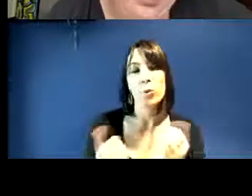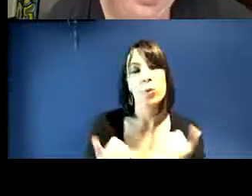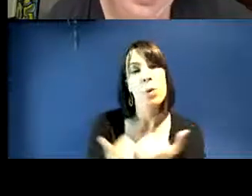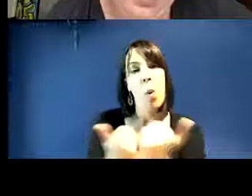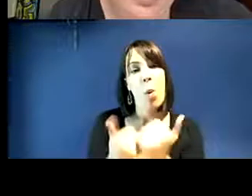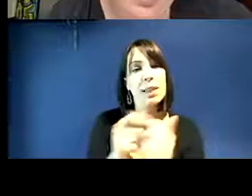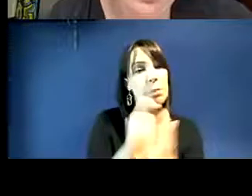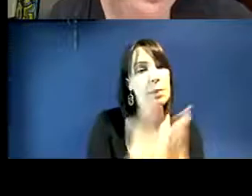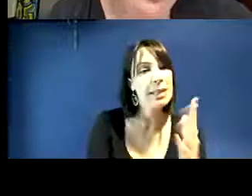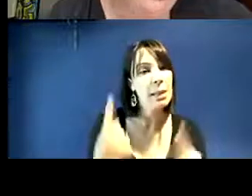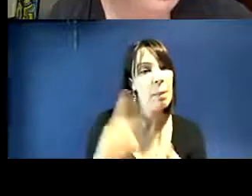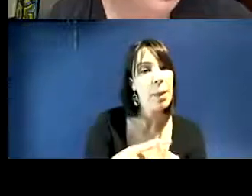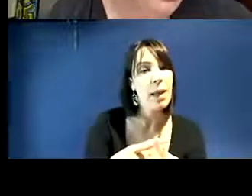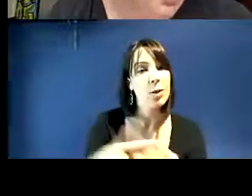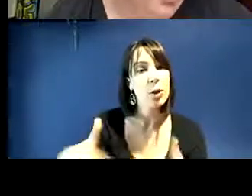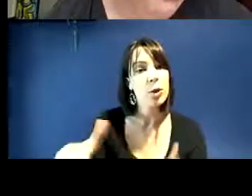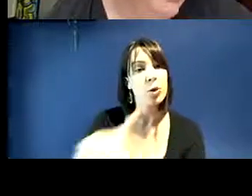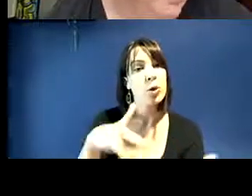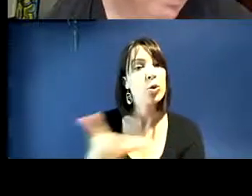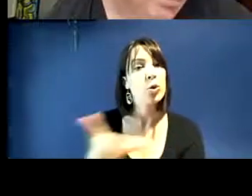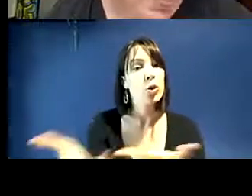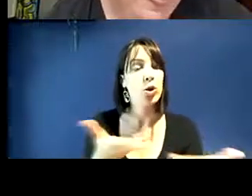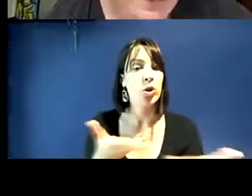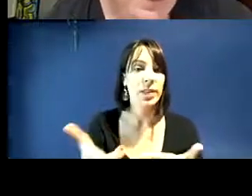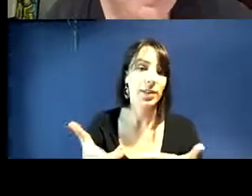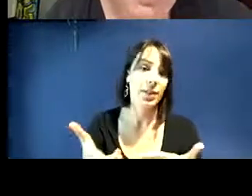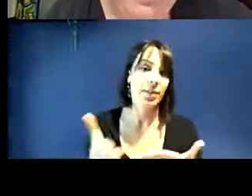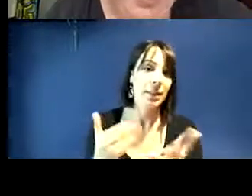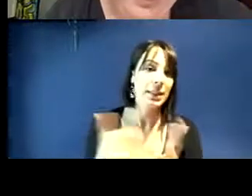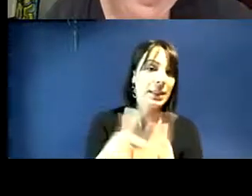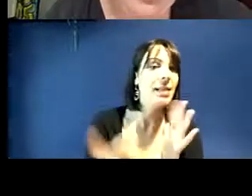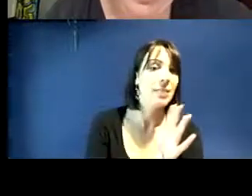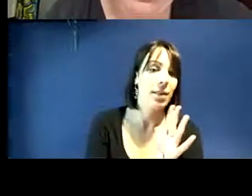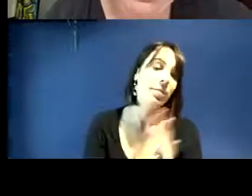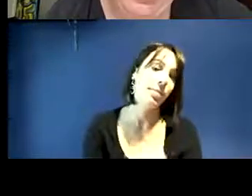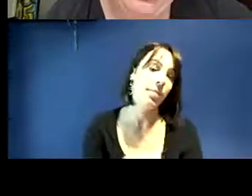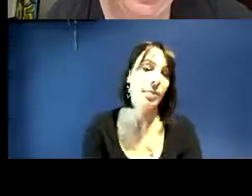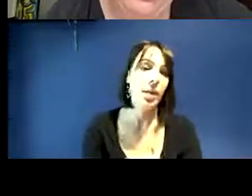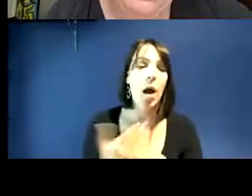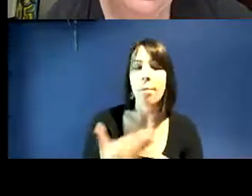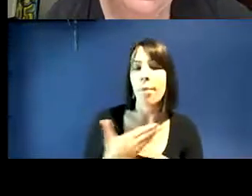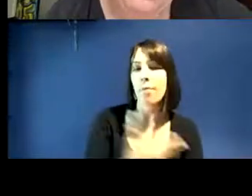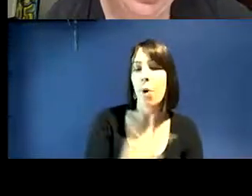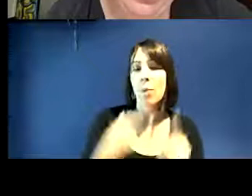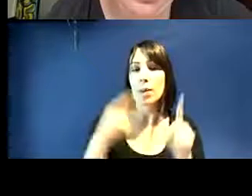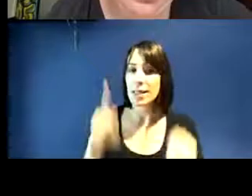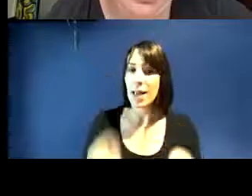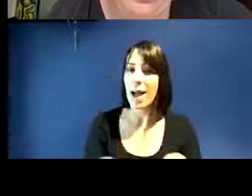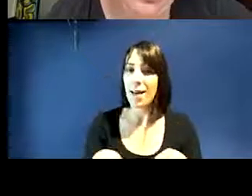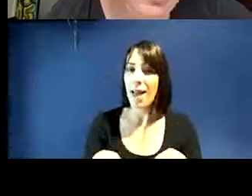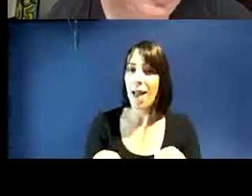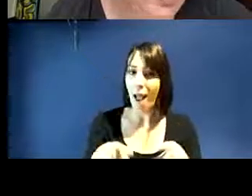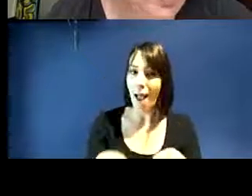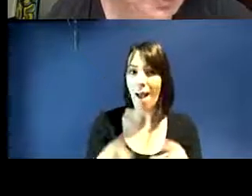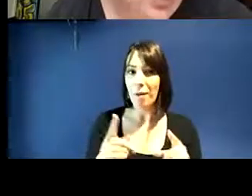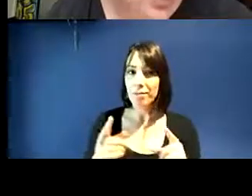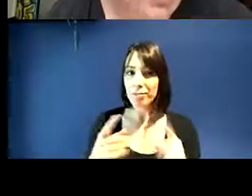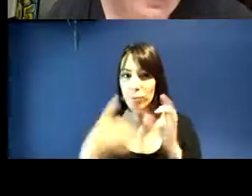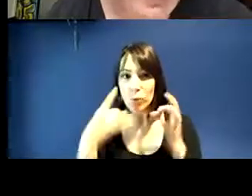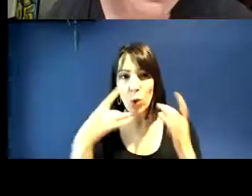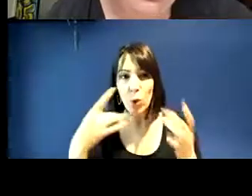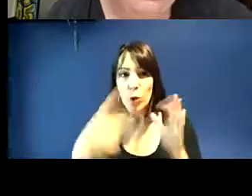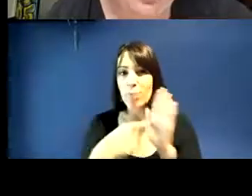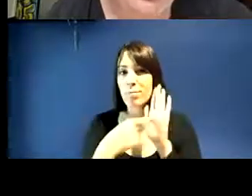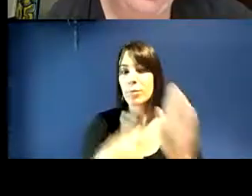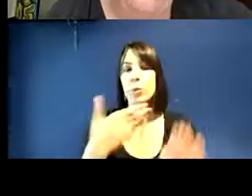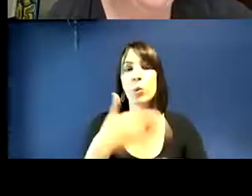service sector to undertake this work. Before we get into our webinar today to present the new resources, we